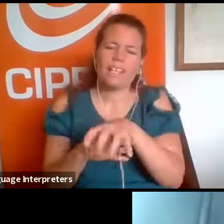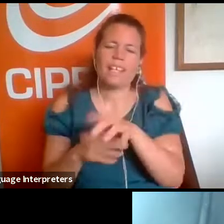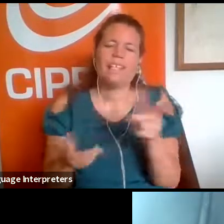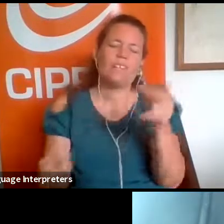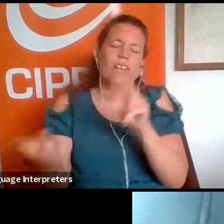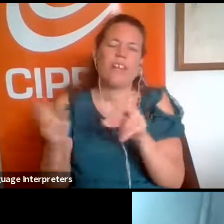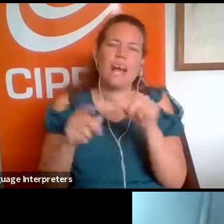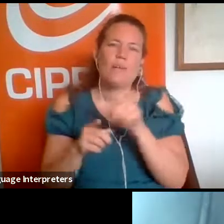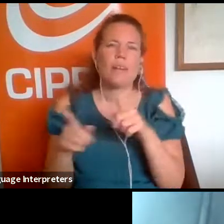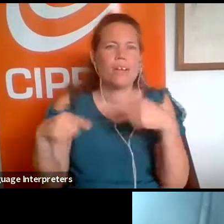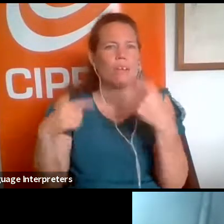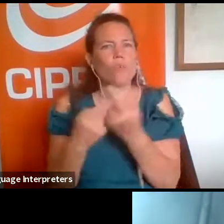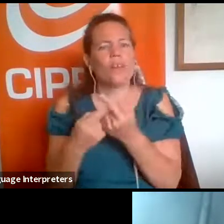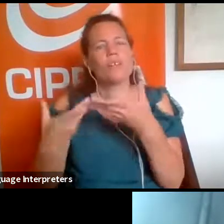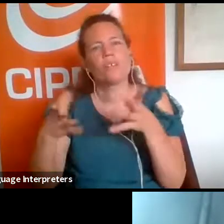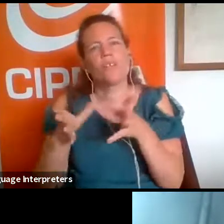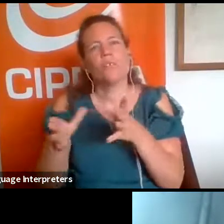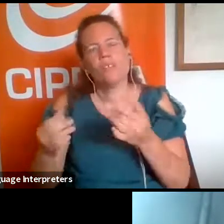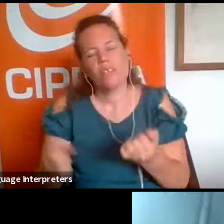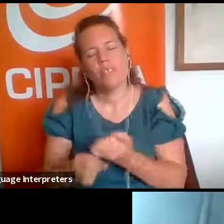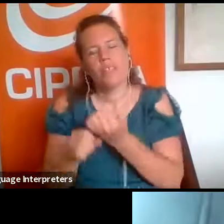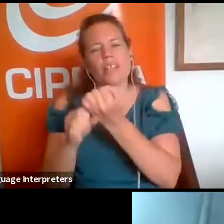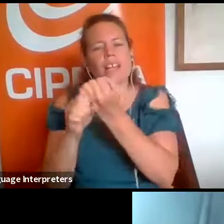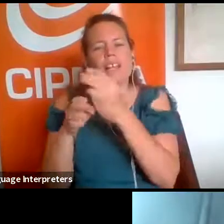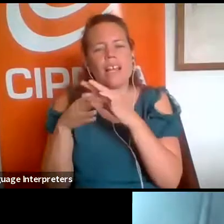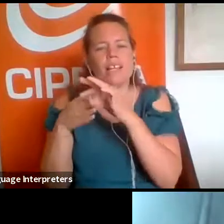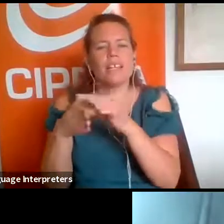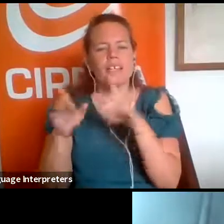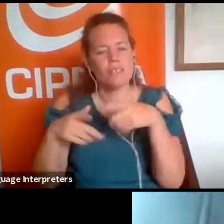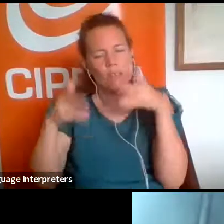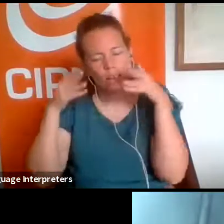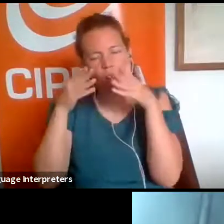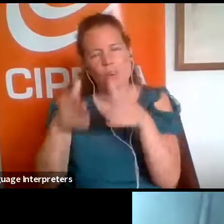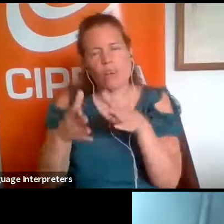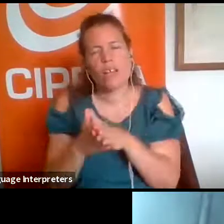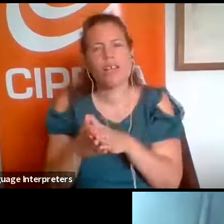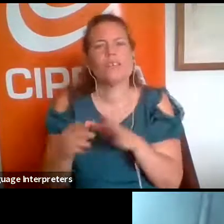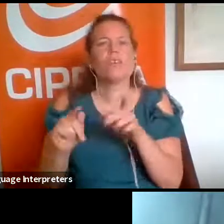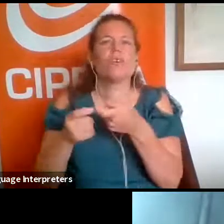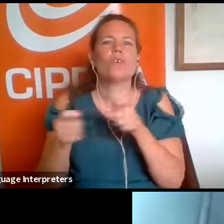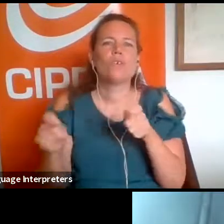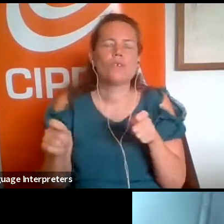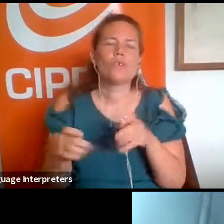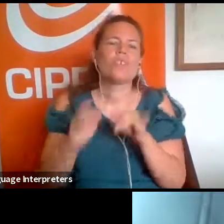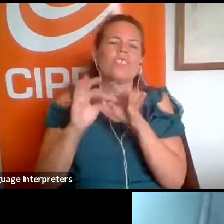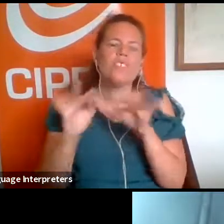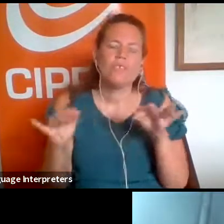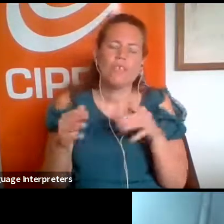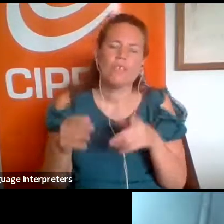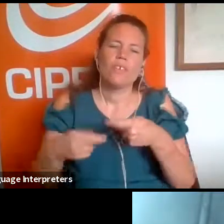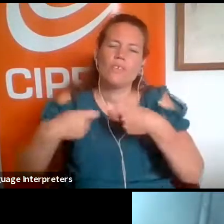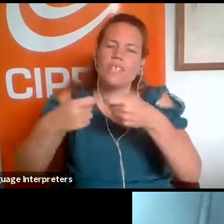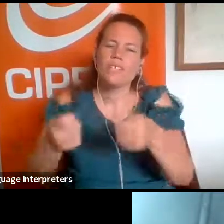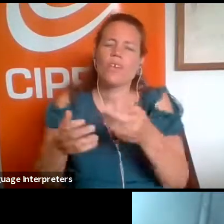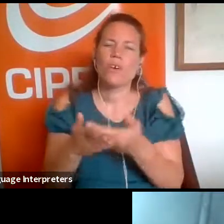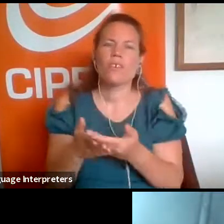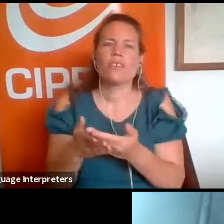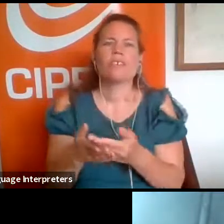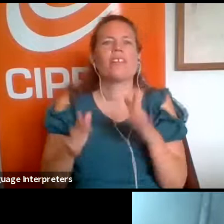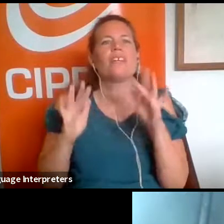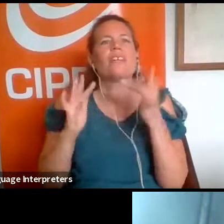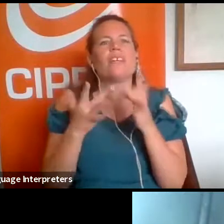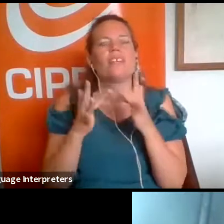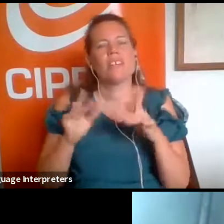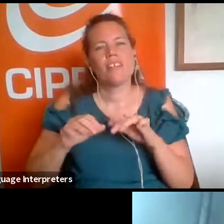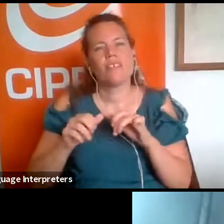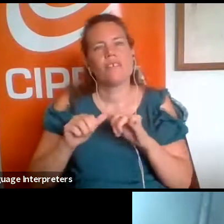I'm the community lead. At Localization Lab, we localize tools and different resources, internet freedom tools